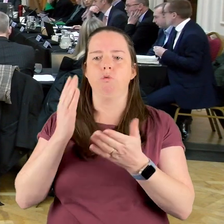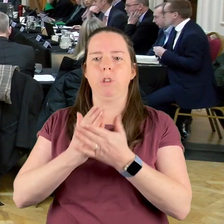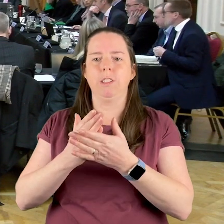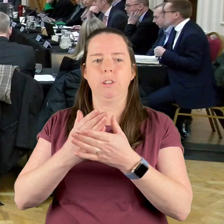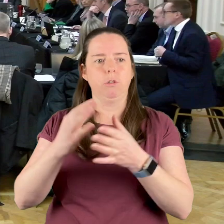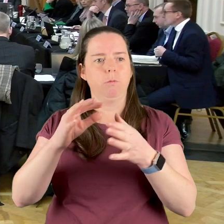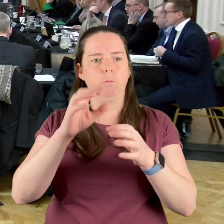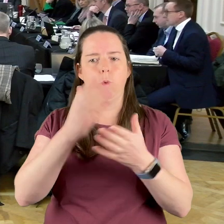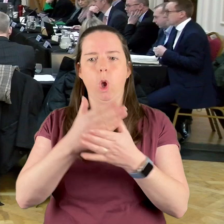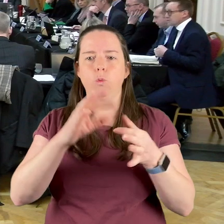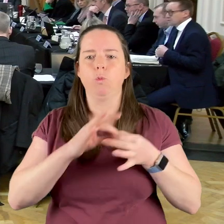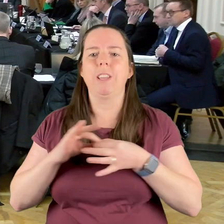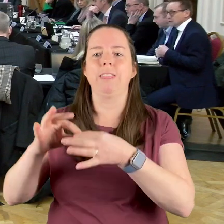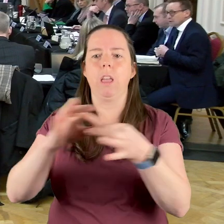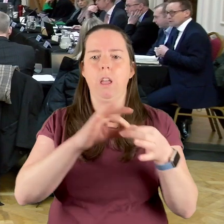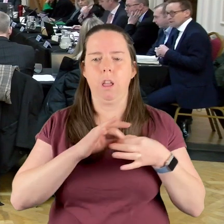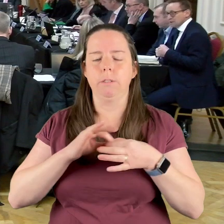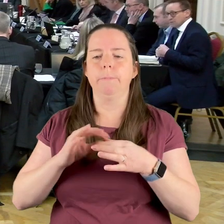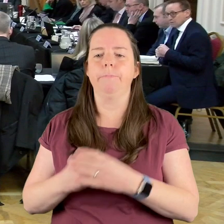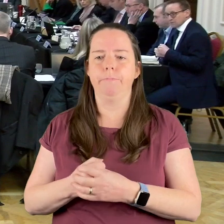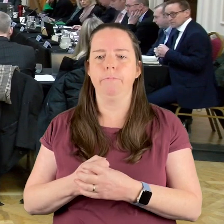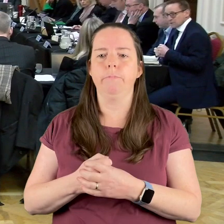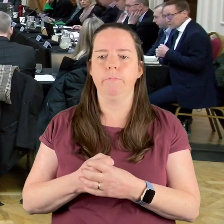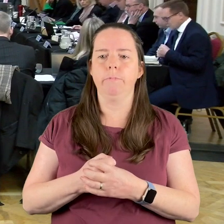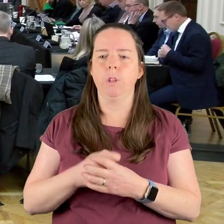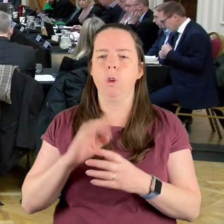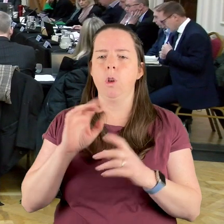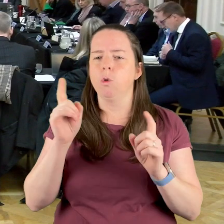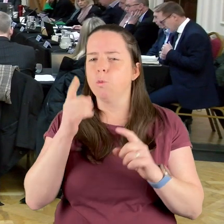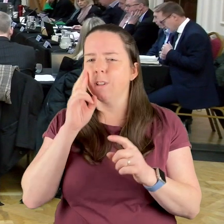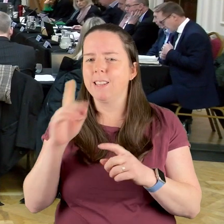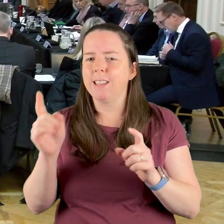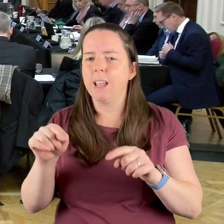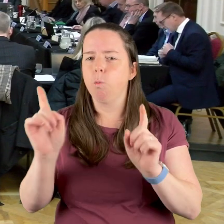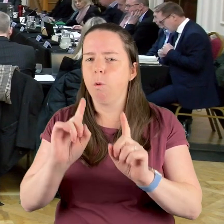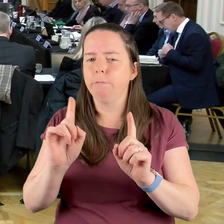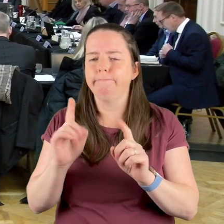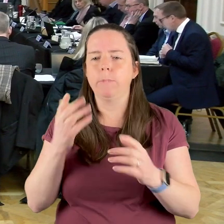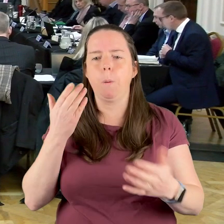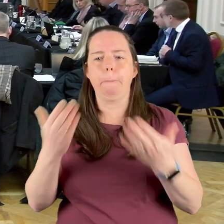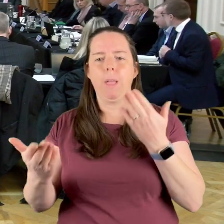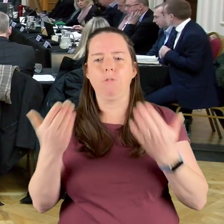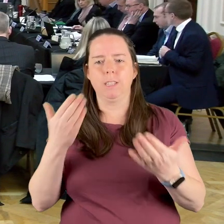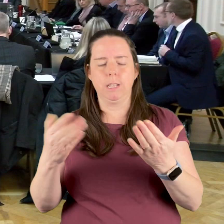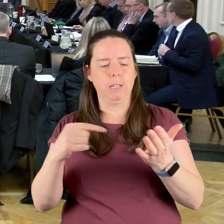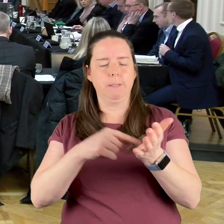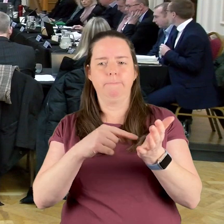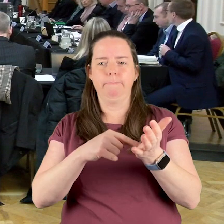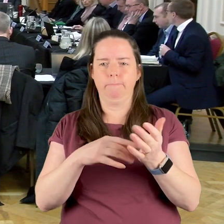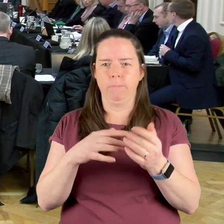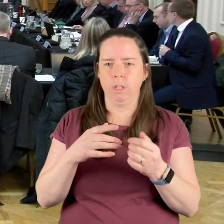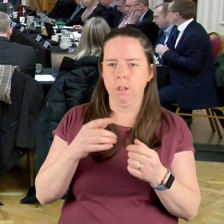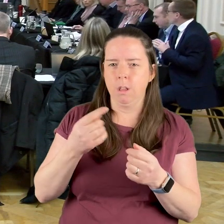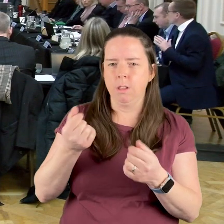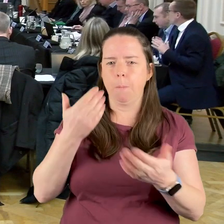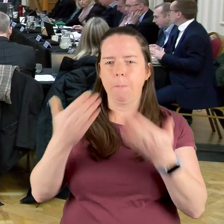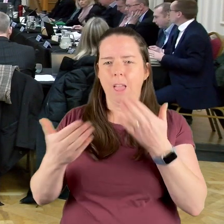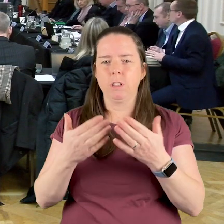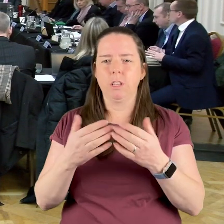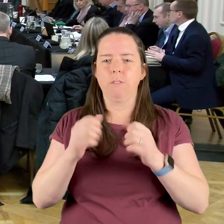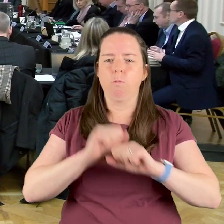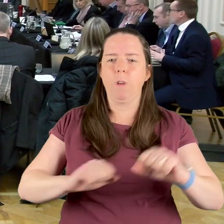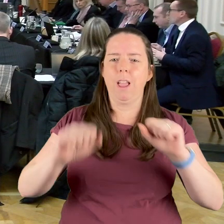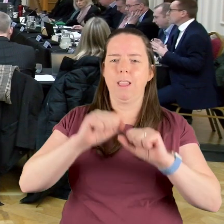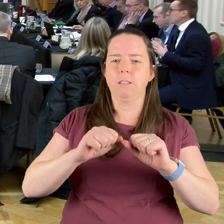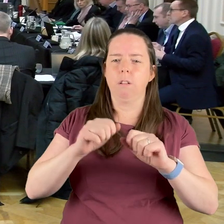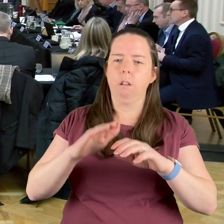that's testament to the collaboration work of all of the trusts in the system. What you'll see here is some